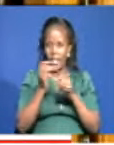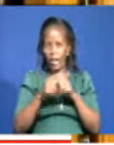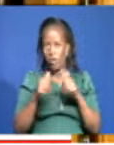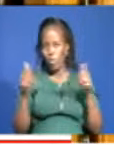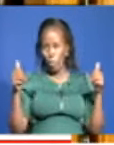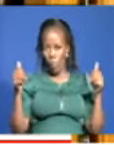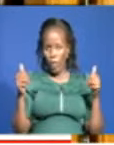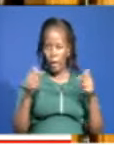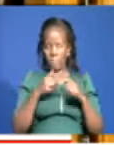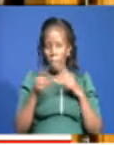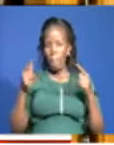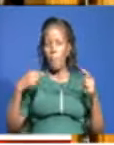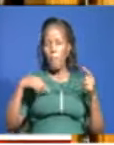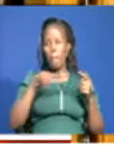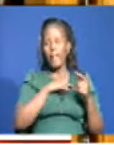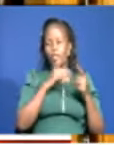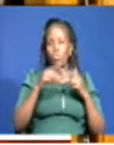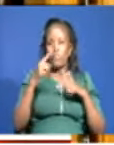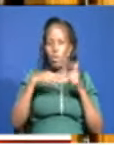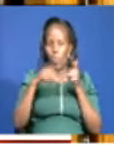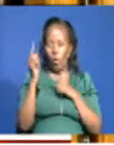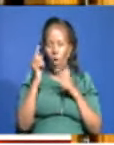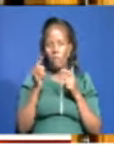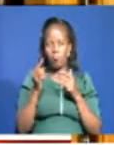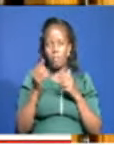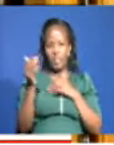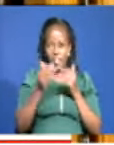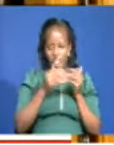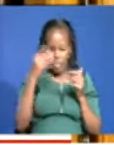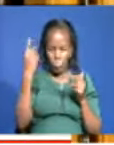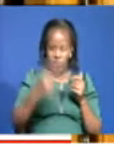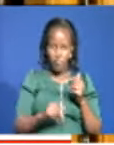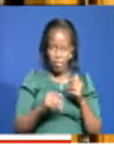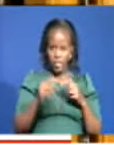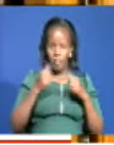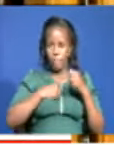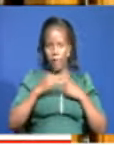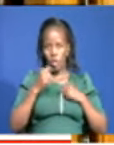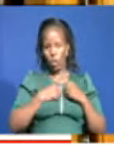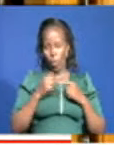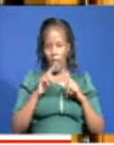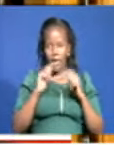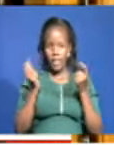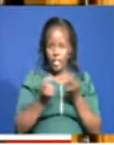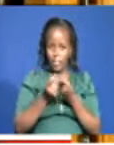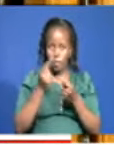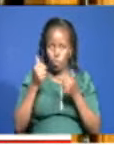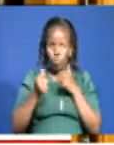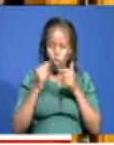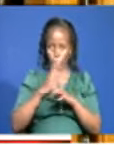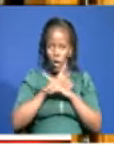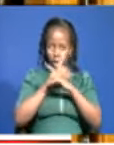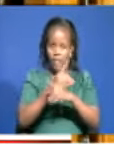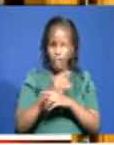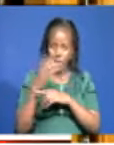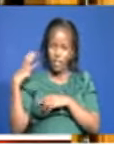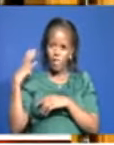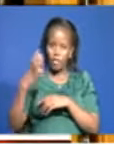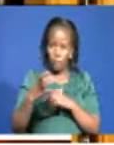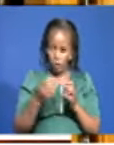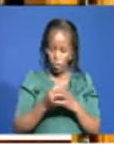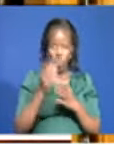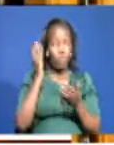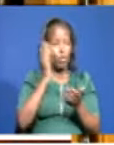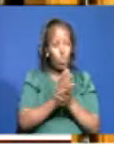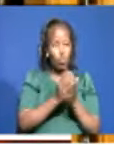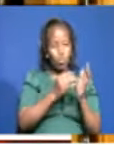we won the men team by a week, because it would have gone to Rwanda. Rwandese were the defending champions. So what we also want is, though we won in